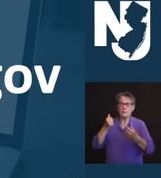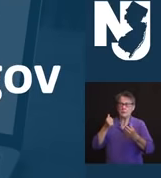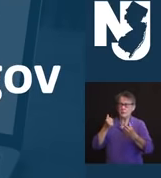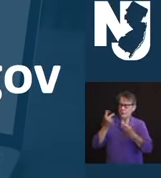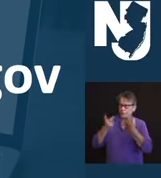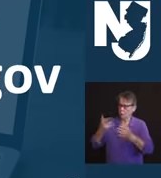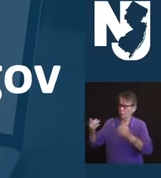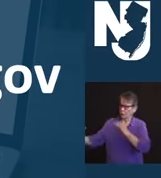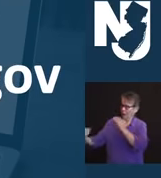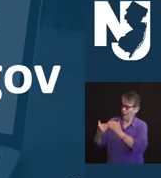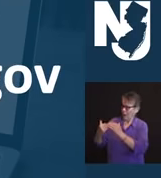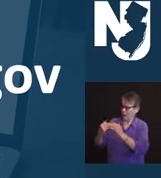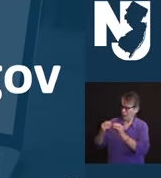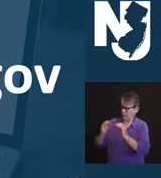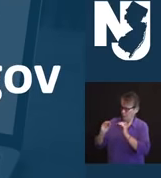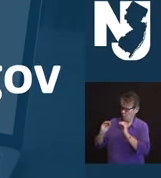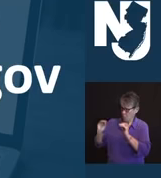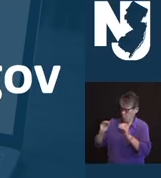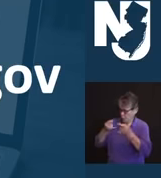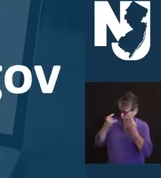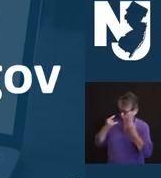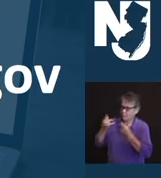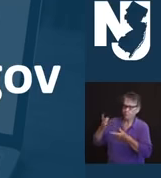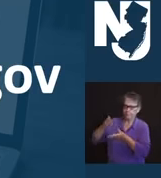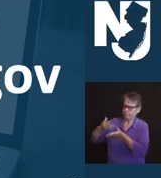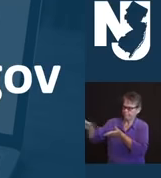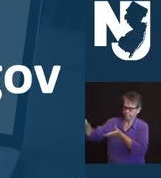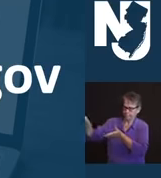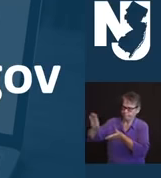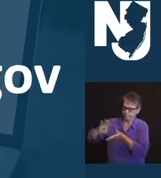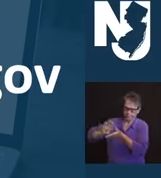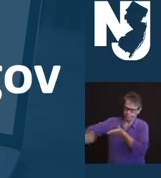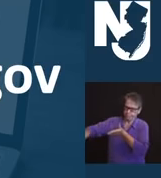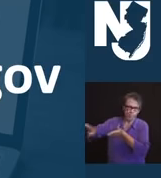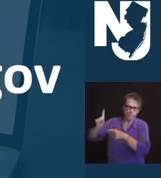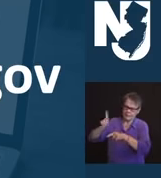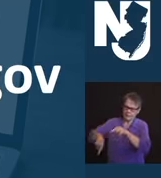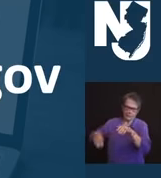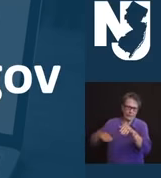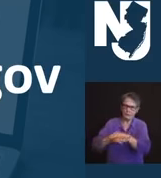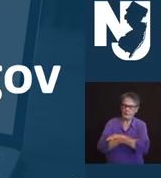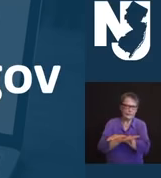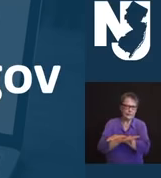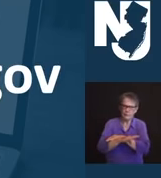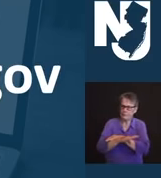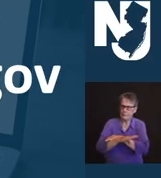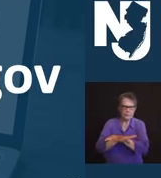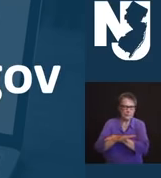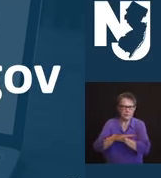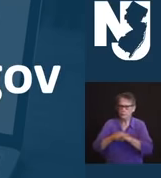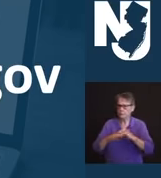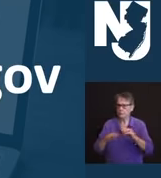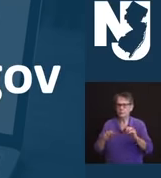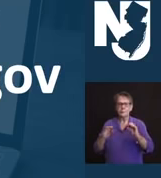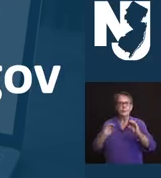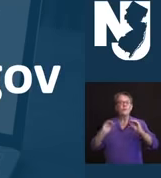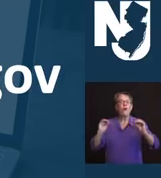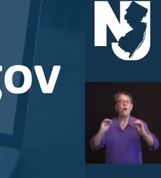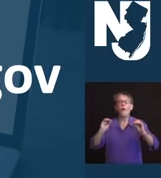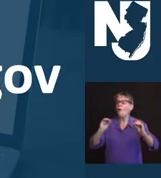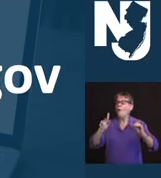escorted out of the casino. We are not going to tolerate any knuckleheads trying to ruin it for those who wish to enjoy themselves